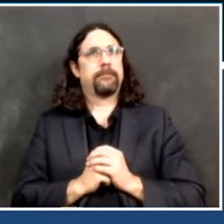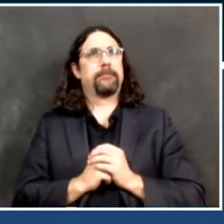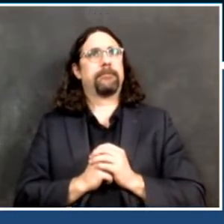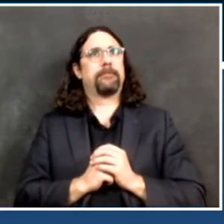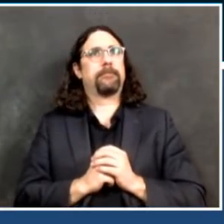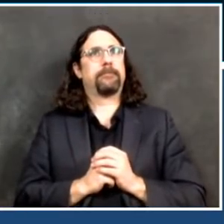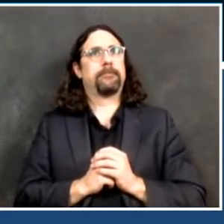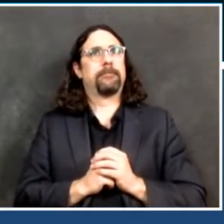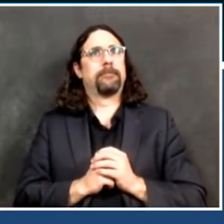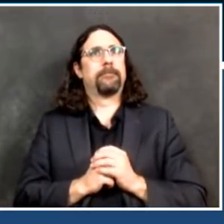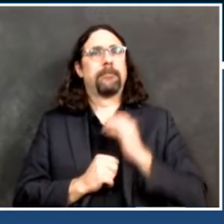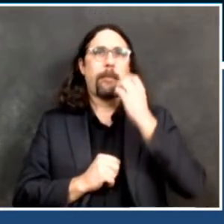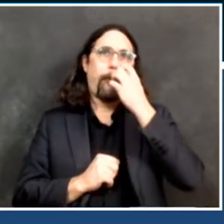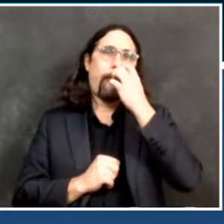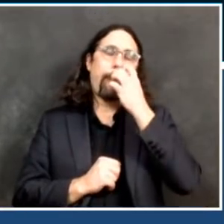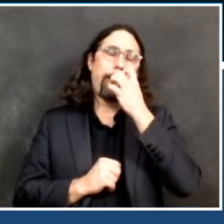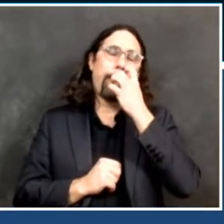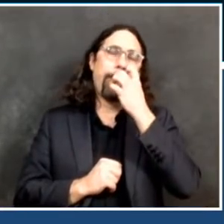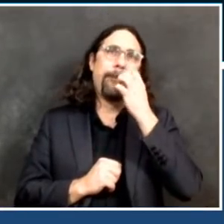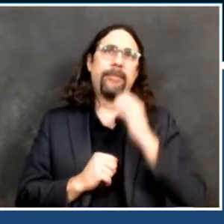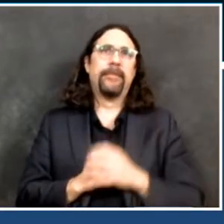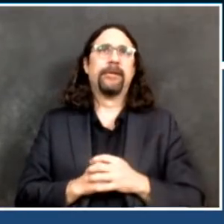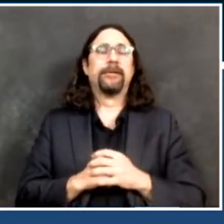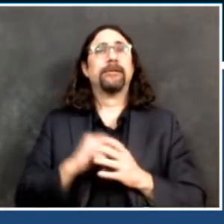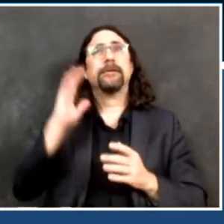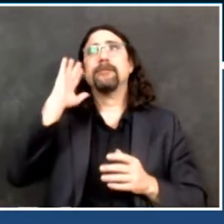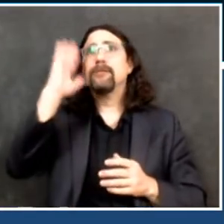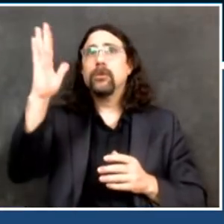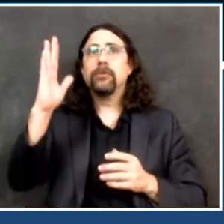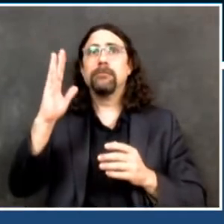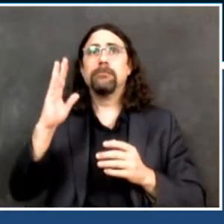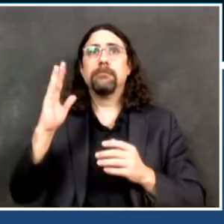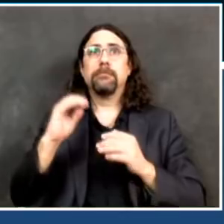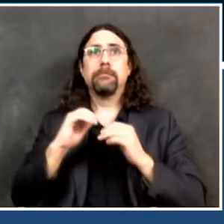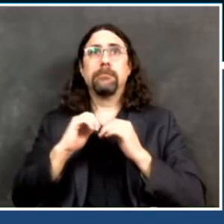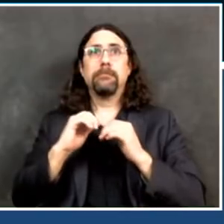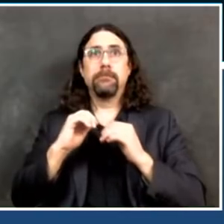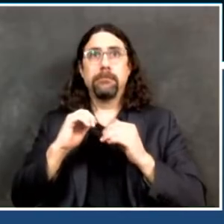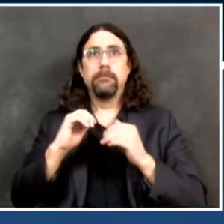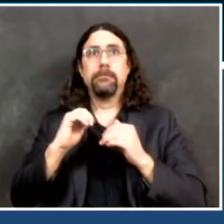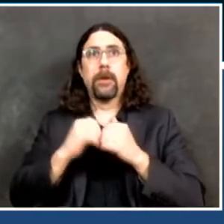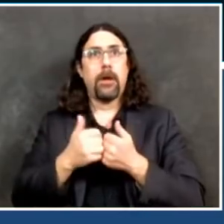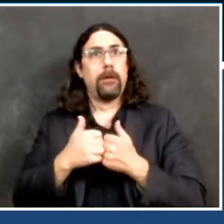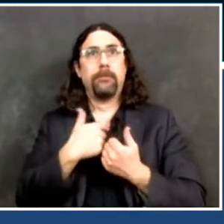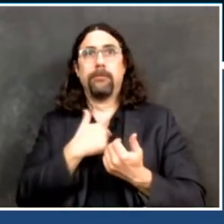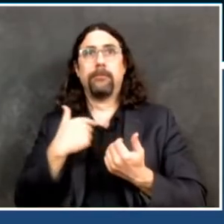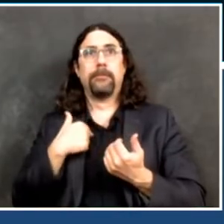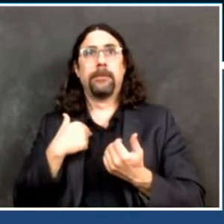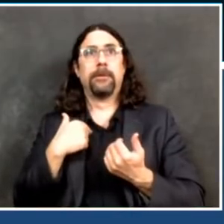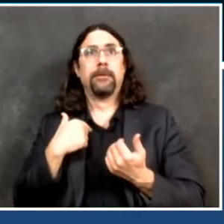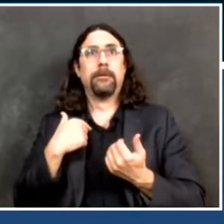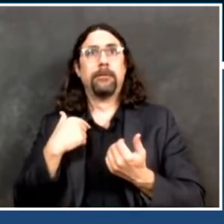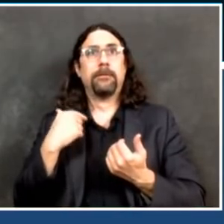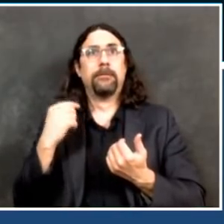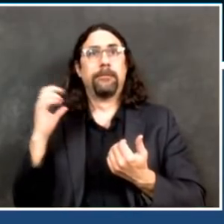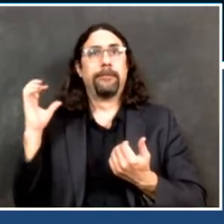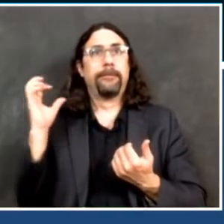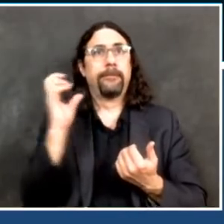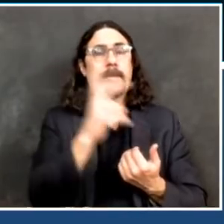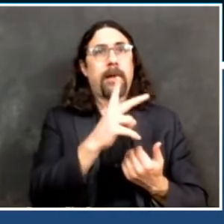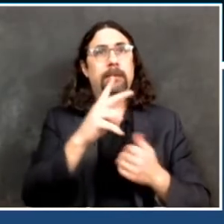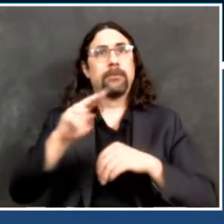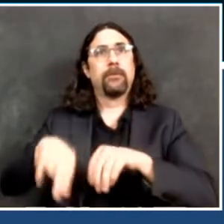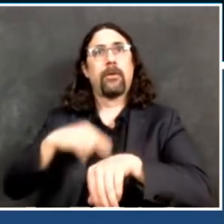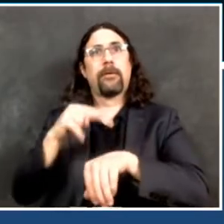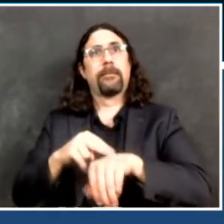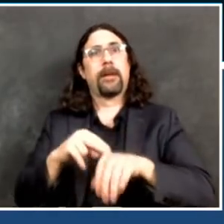an impact you can make. And if we want to get people back to work, if we want to restart people's livelihoods, if we want people to have more and more money so